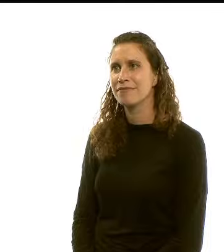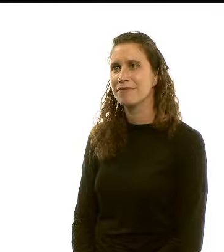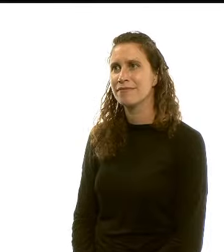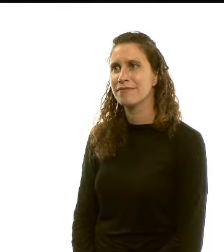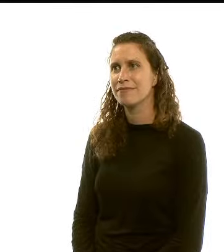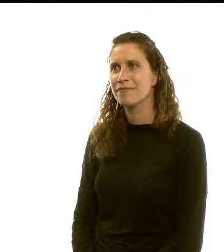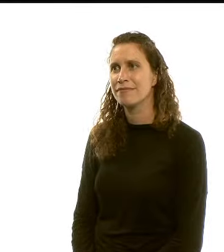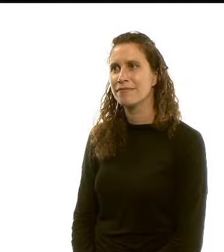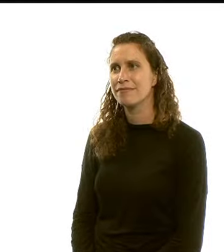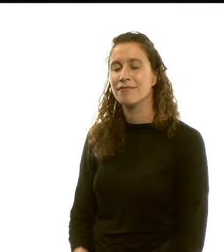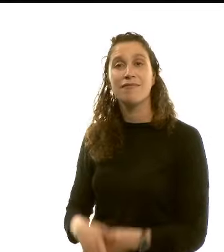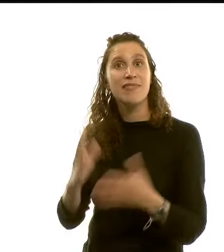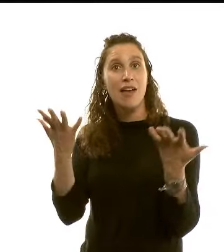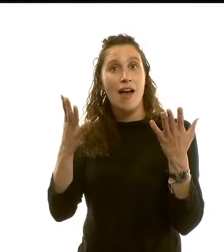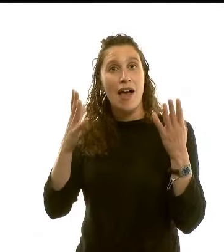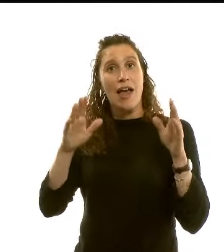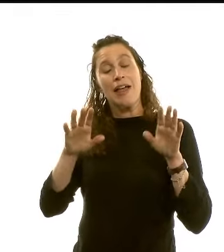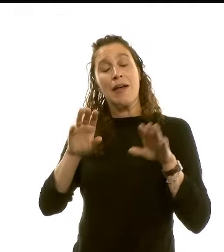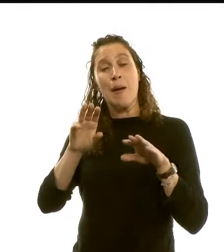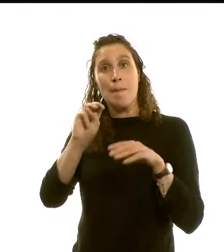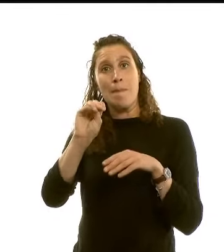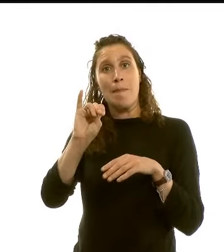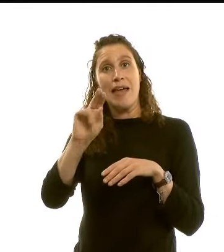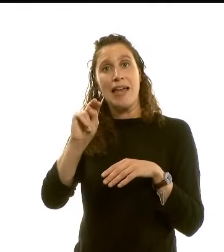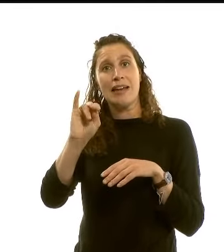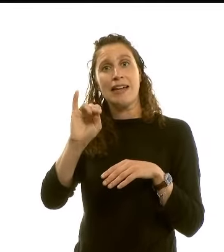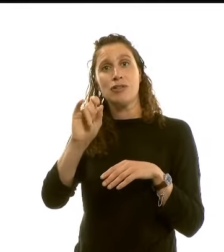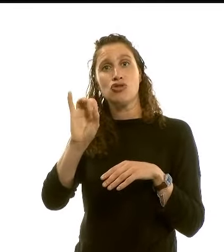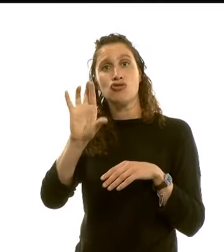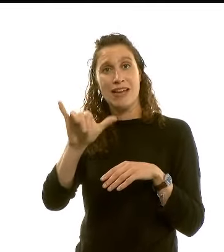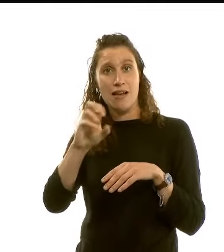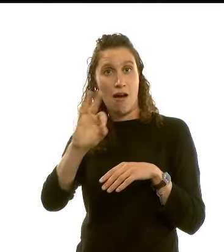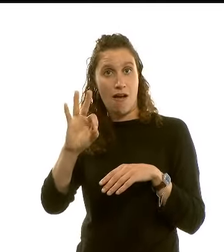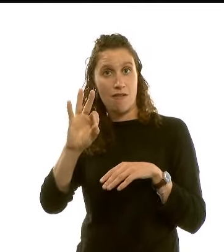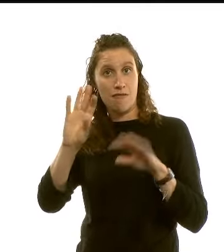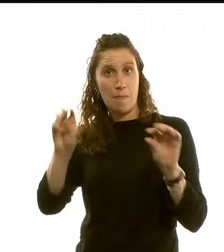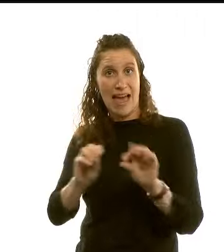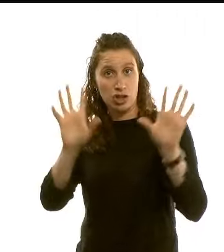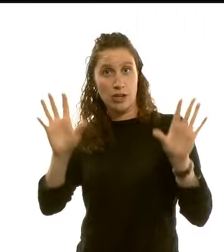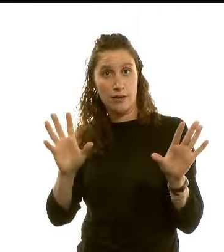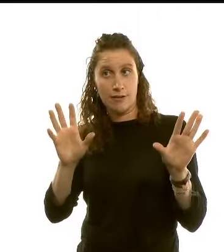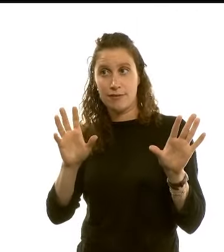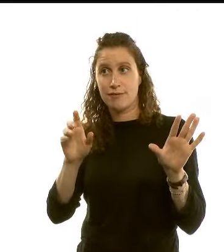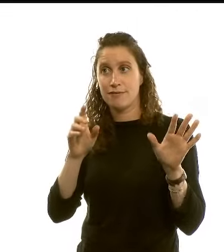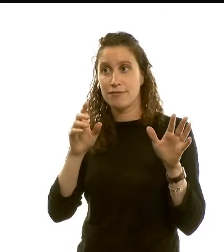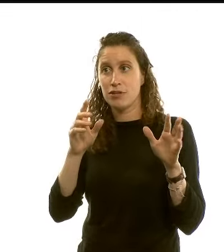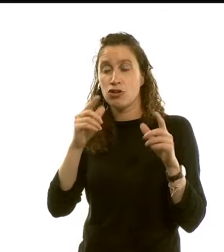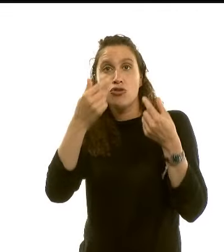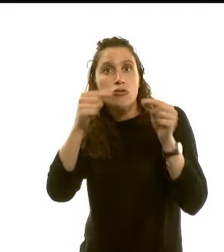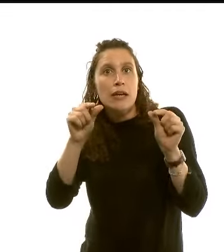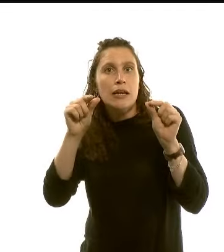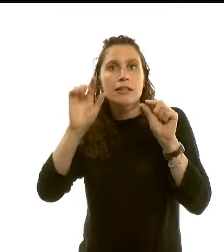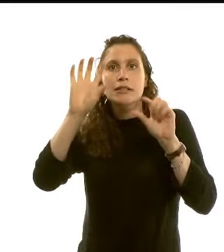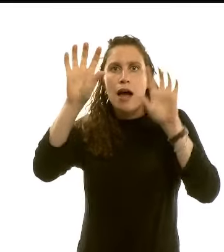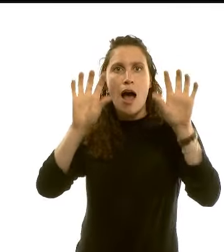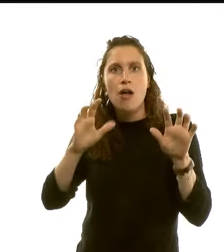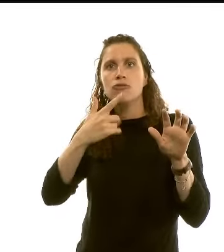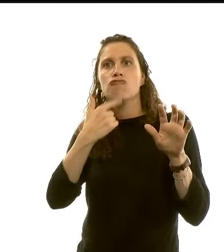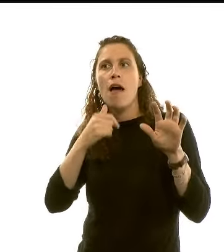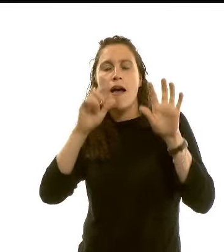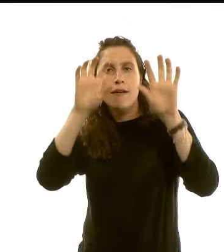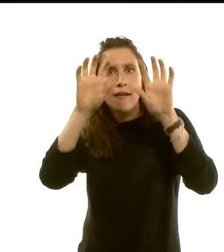Welcome to the Ministry of Magic. And what a grandiose movie set this is. This is one of my favorites, with the beautiful green tiles and the red details. It